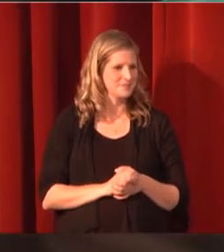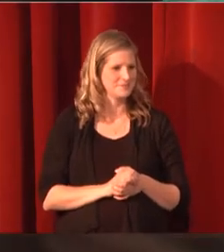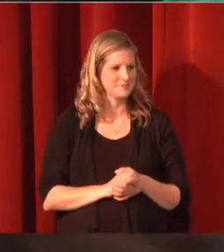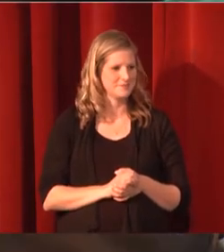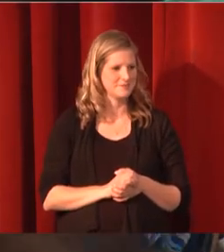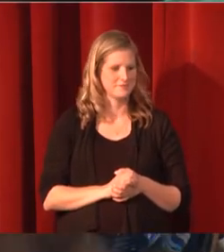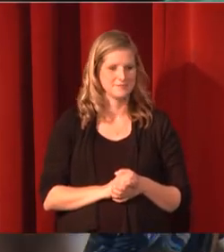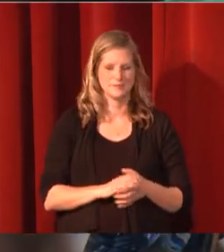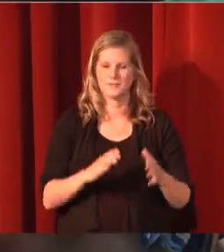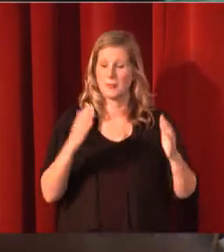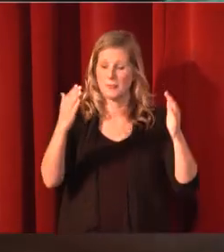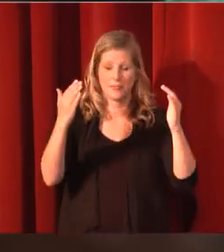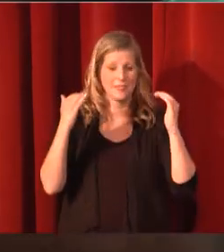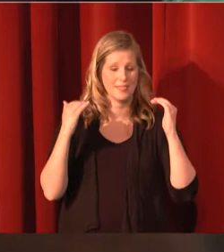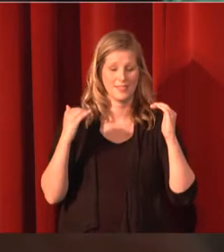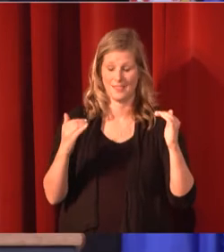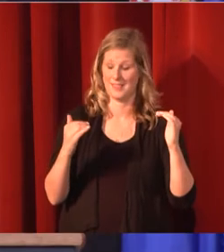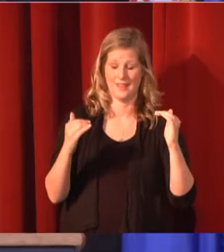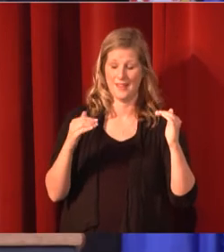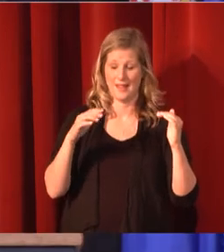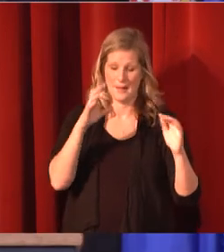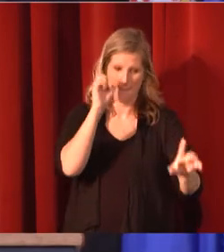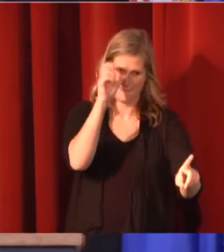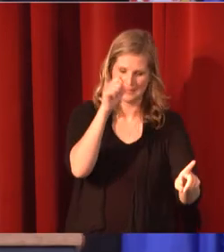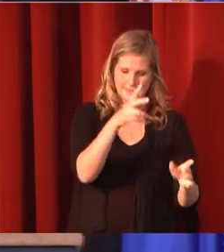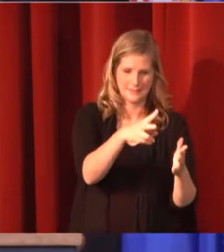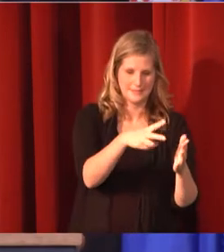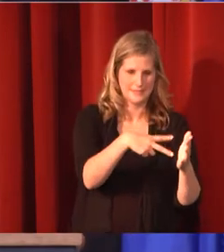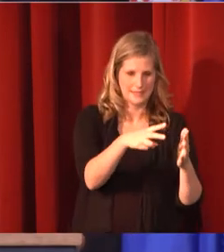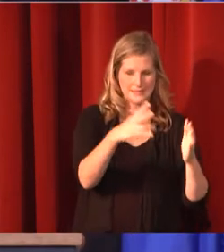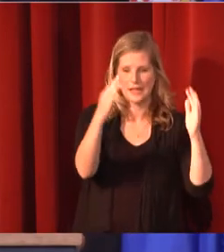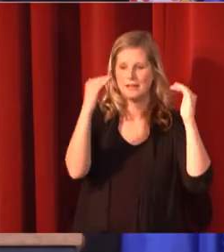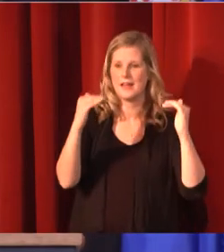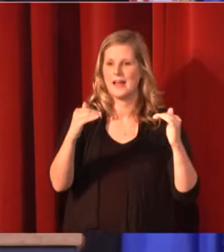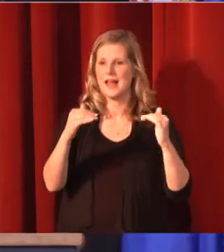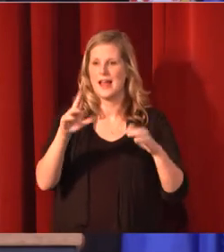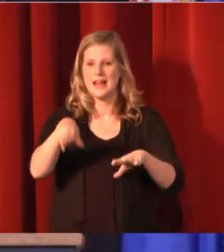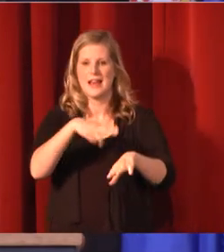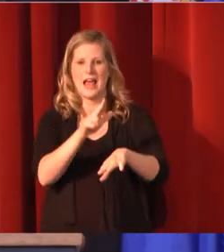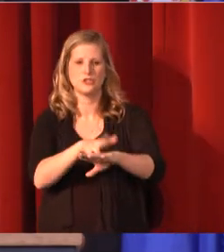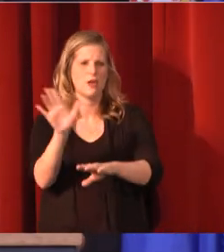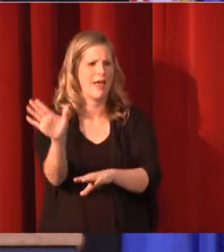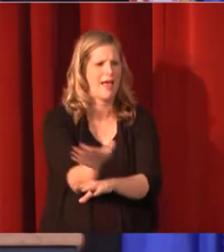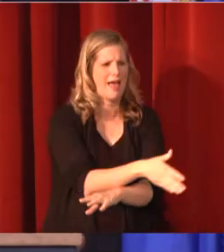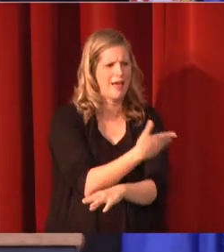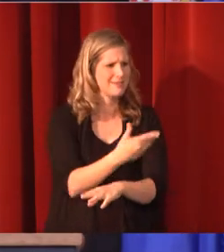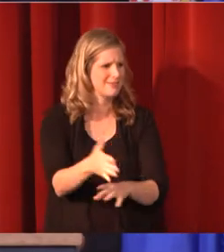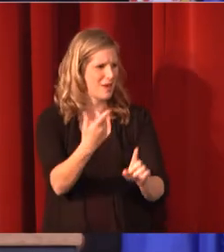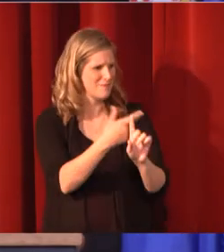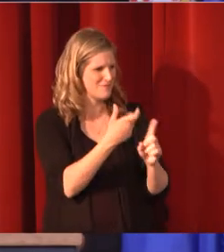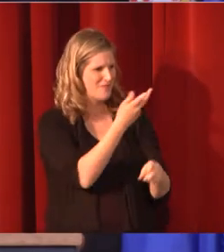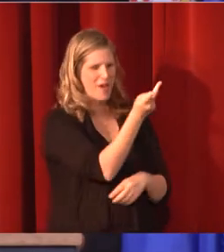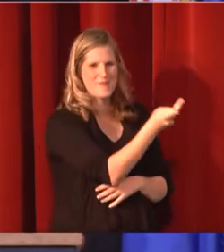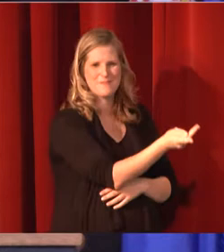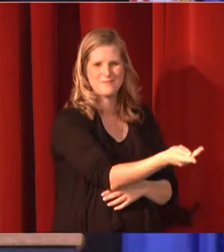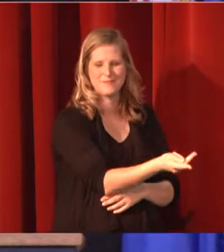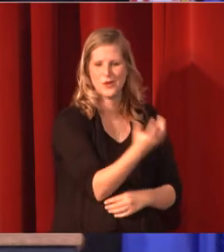after that incredible rendition of our National Anthem from the chicheng